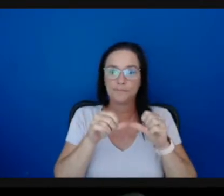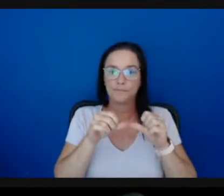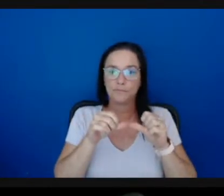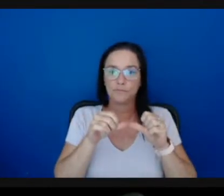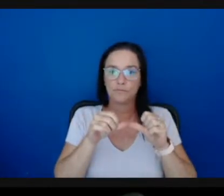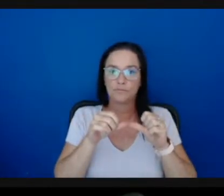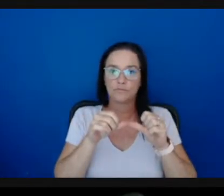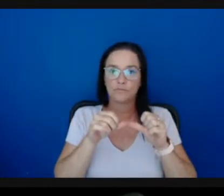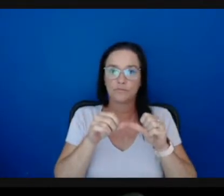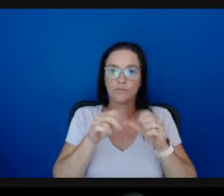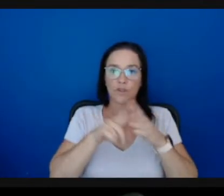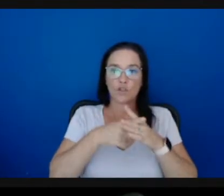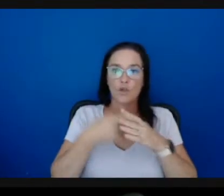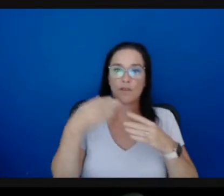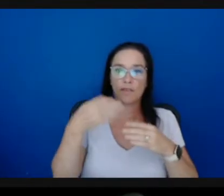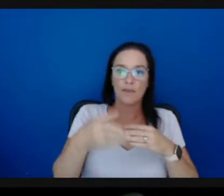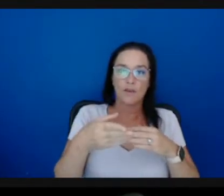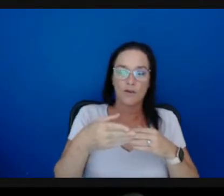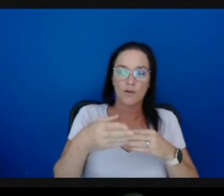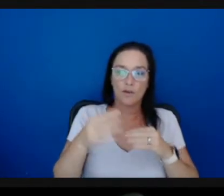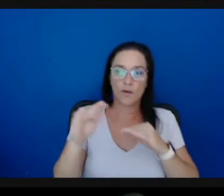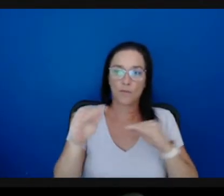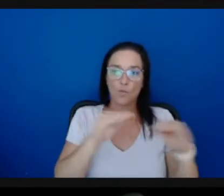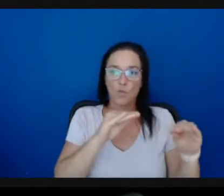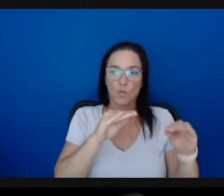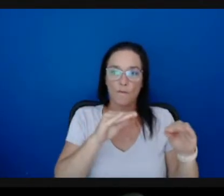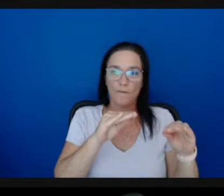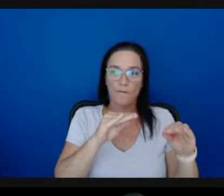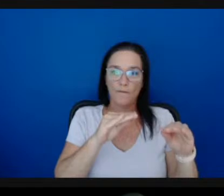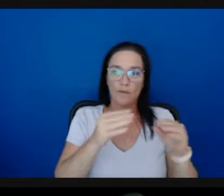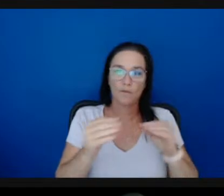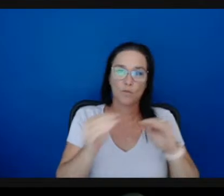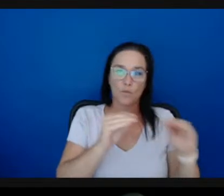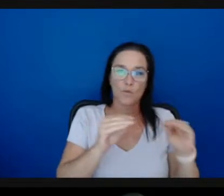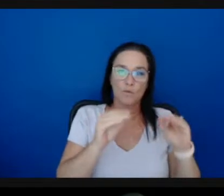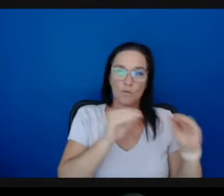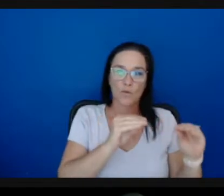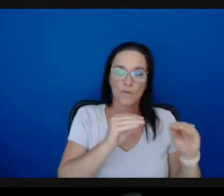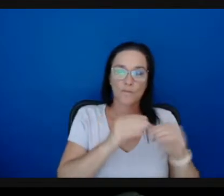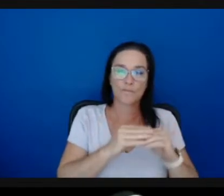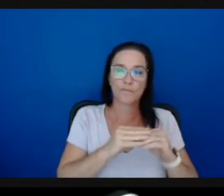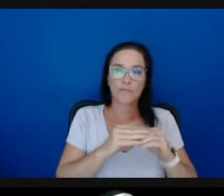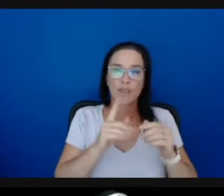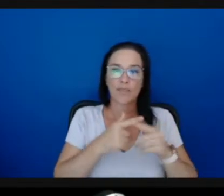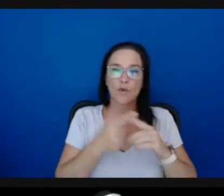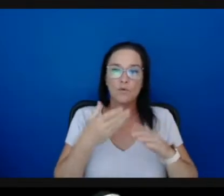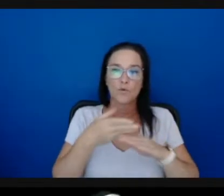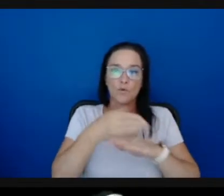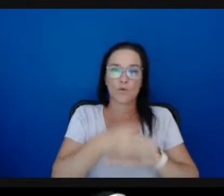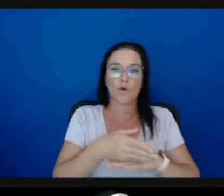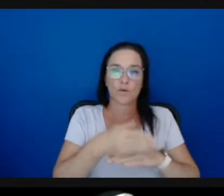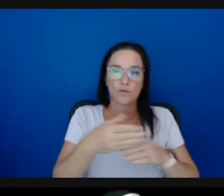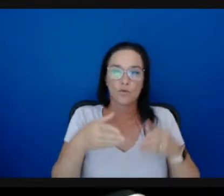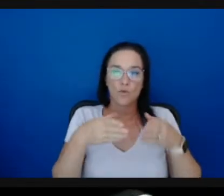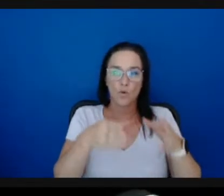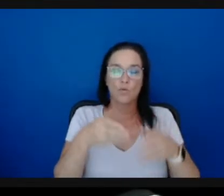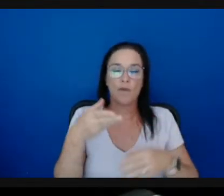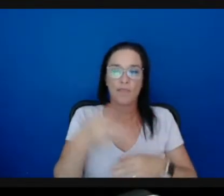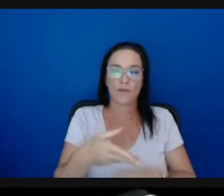over here, moves over this way, cuts across the road right there.